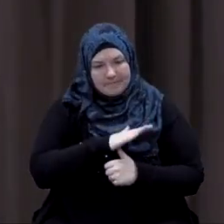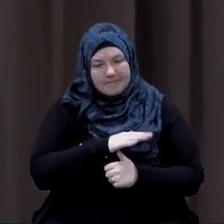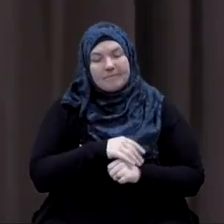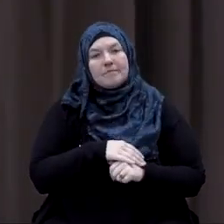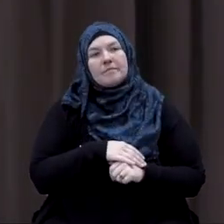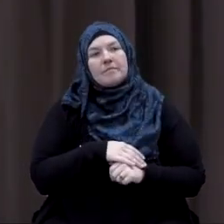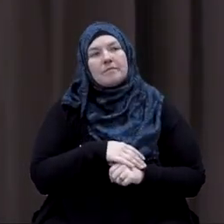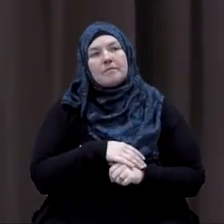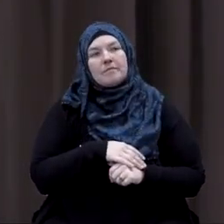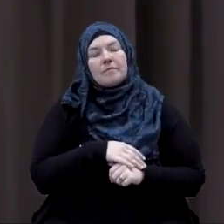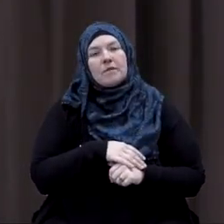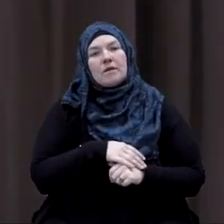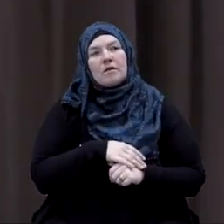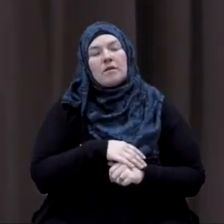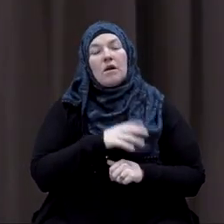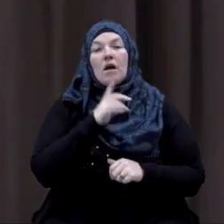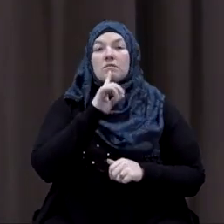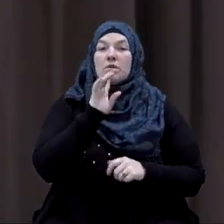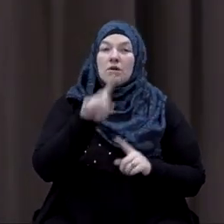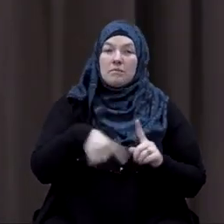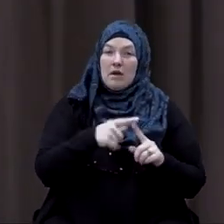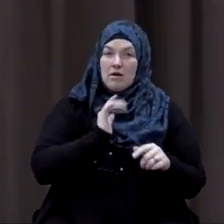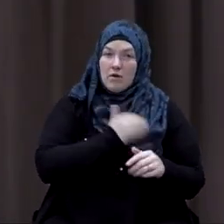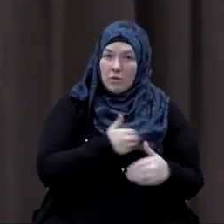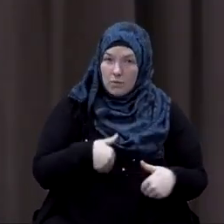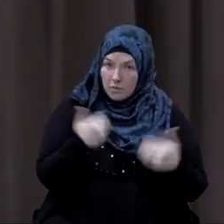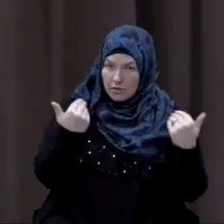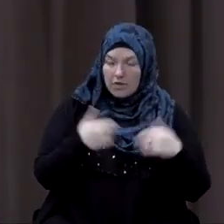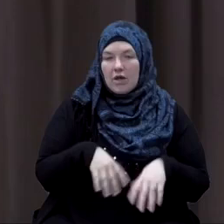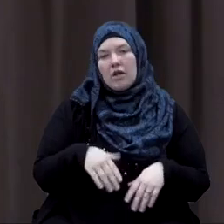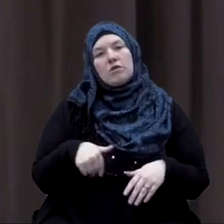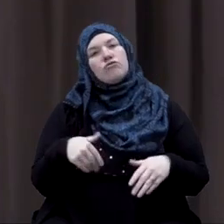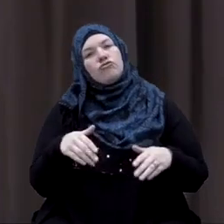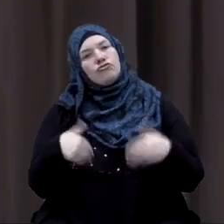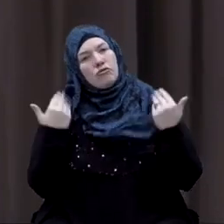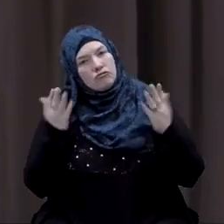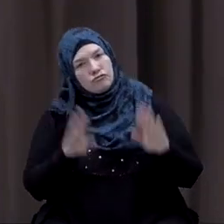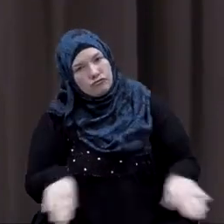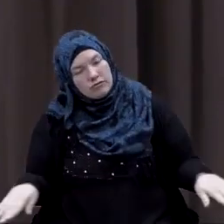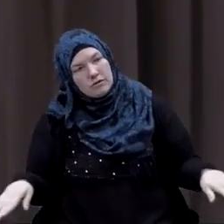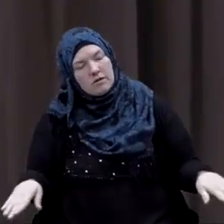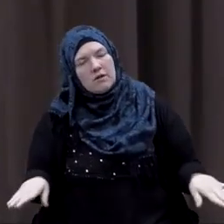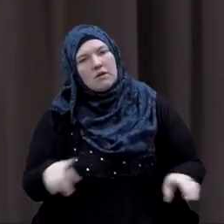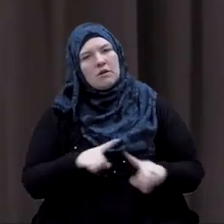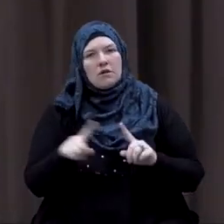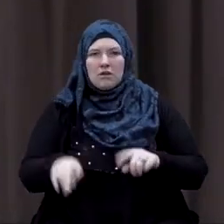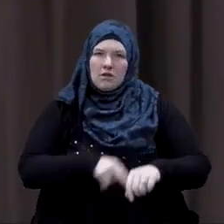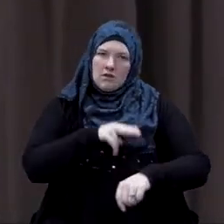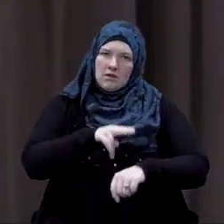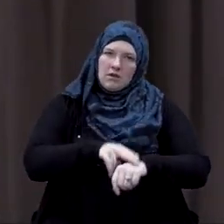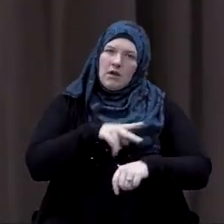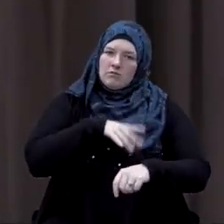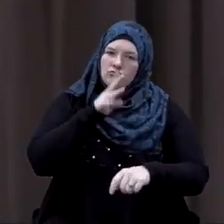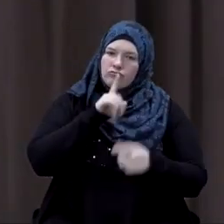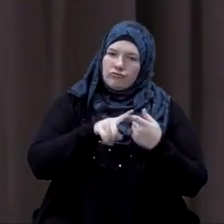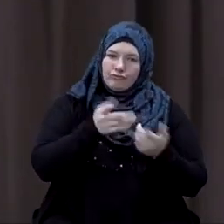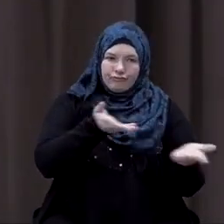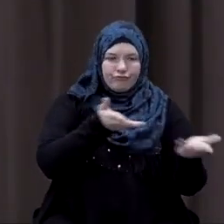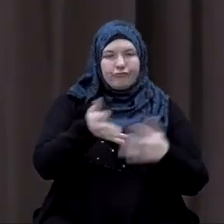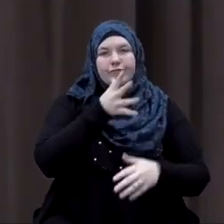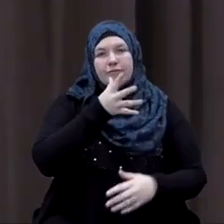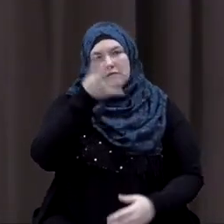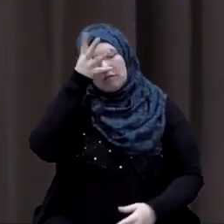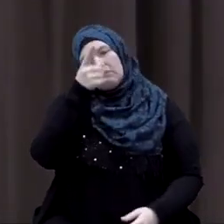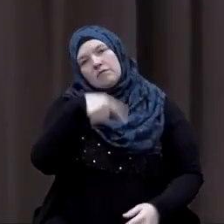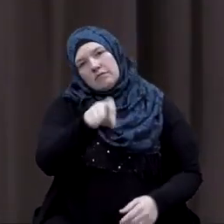I'm addressing this basically to our youth and our young children, but of course to you, the parents, so that you